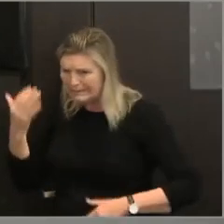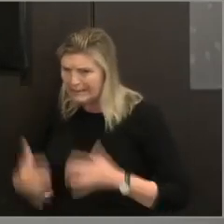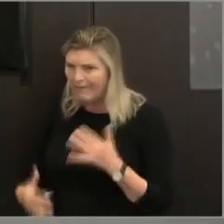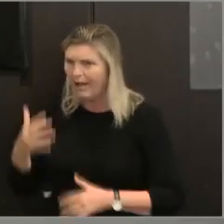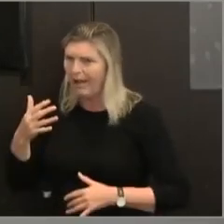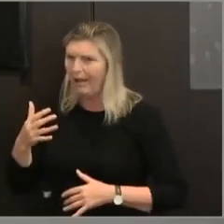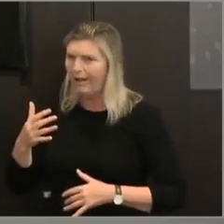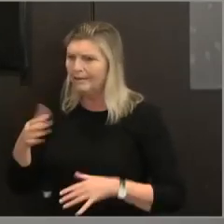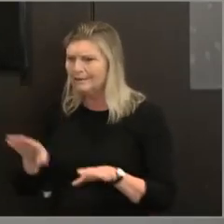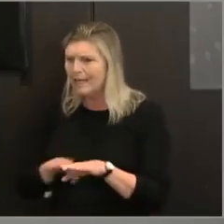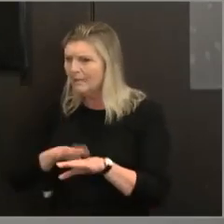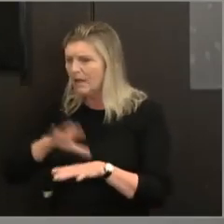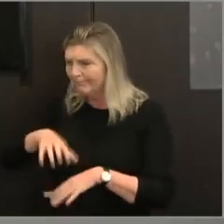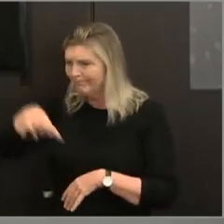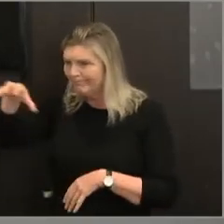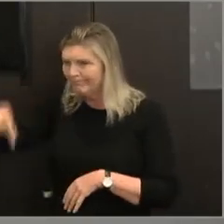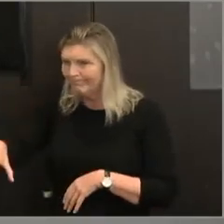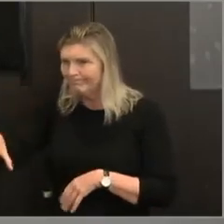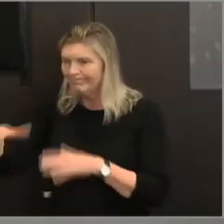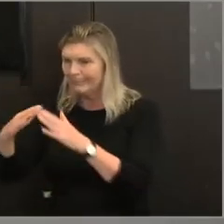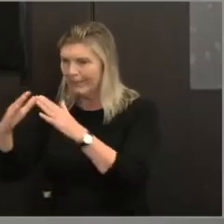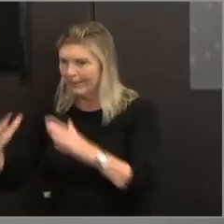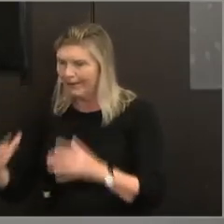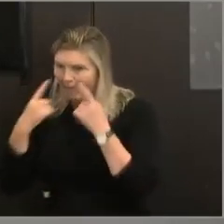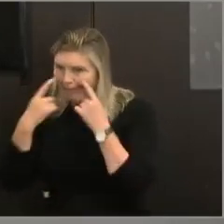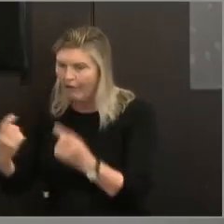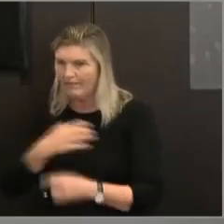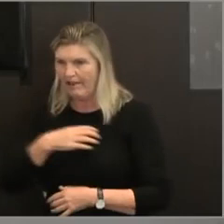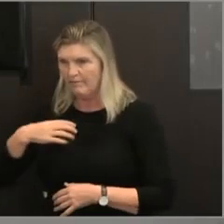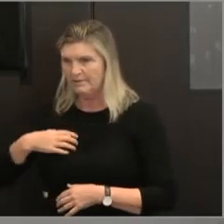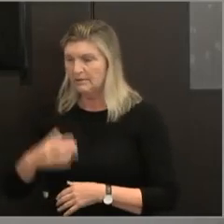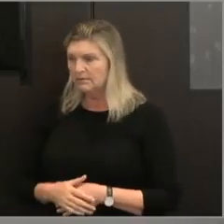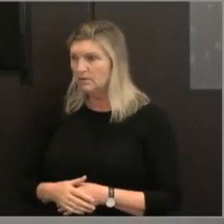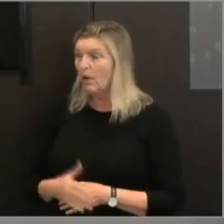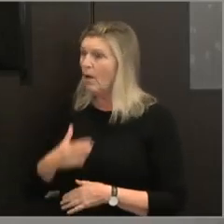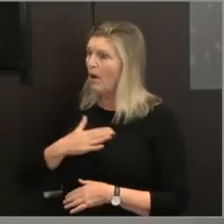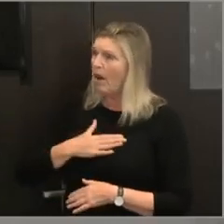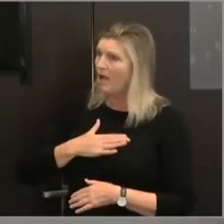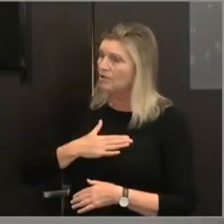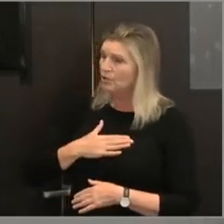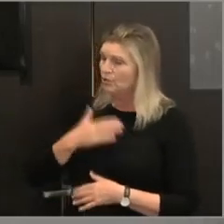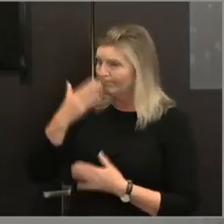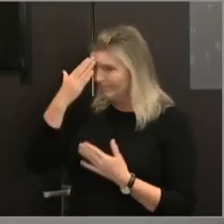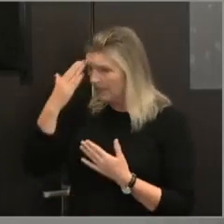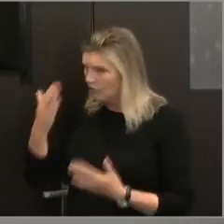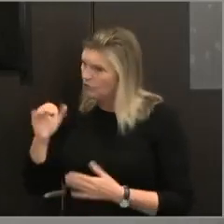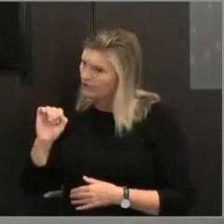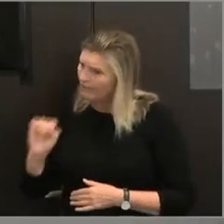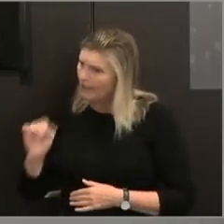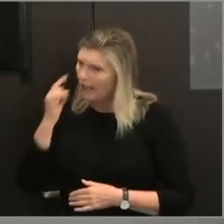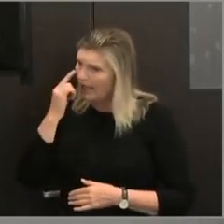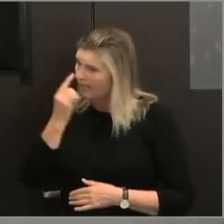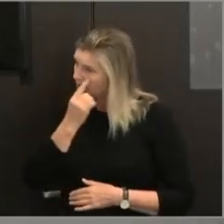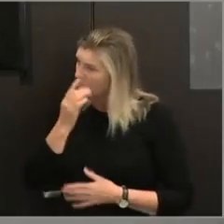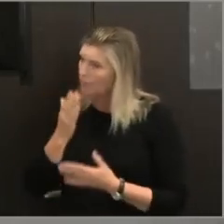church-administered institutions. I acknowledge and honour their evidence. They are the proper commentators on this